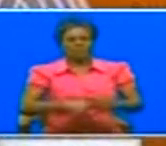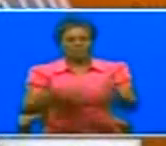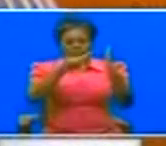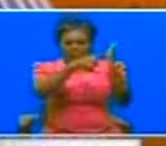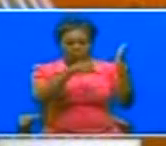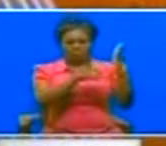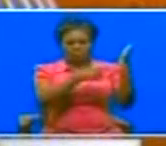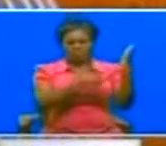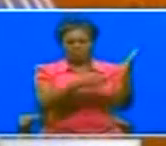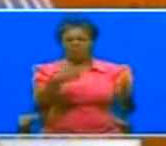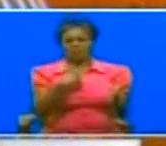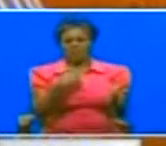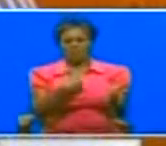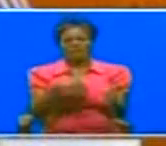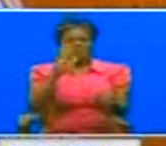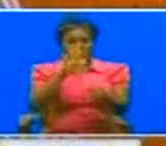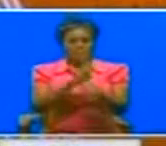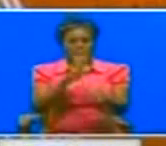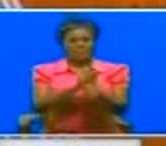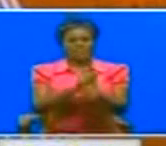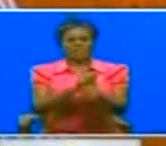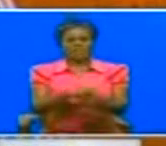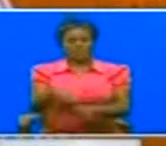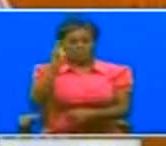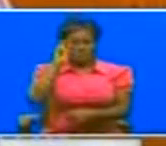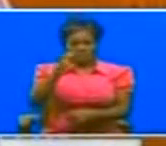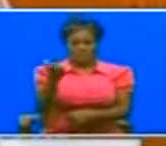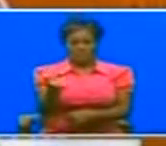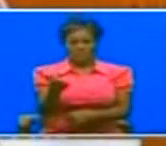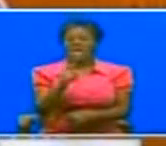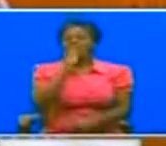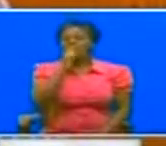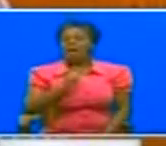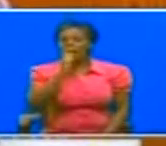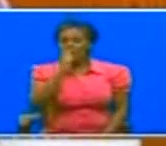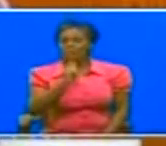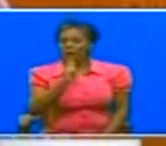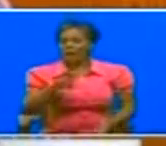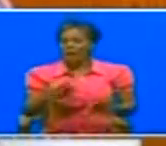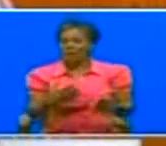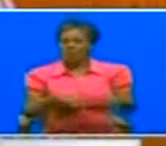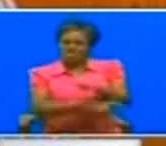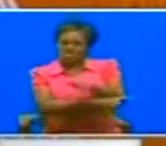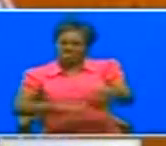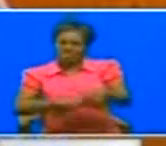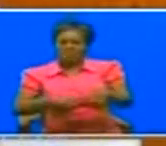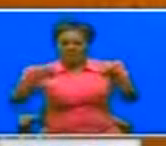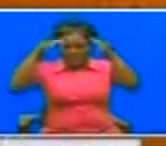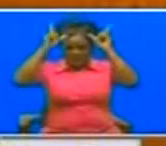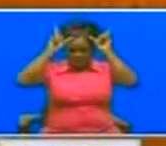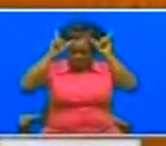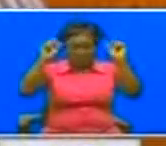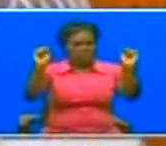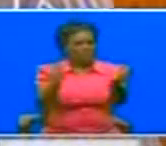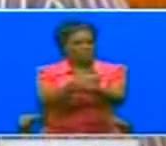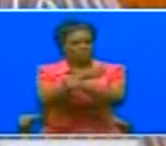cartels, and a lot of the meat that you're seeing in our butcher is the result of cattle rustling. So we cannot